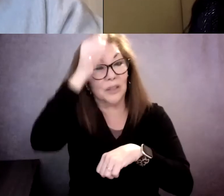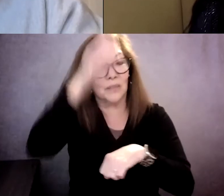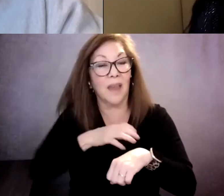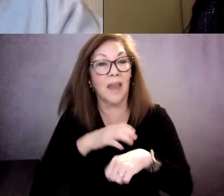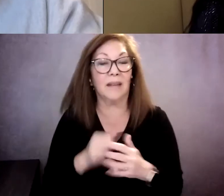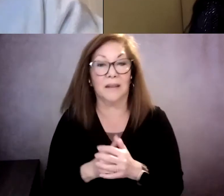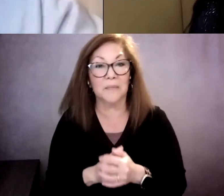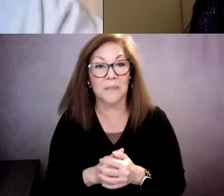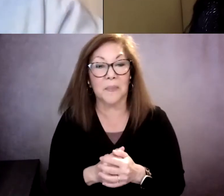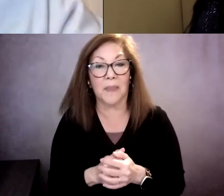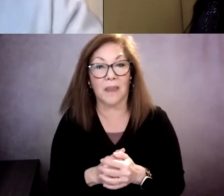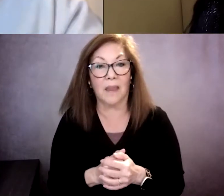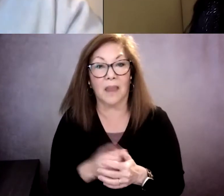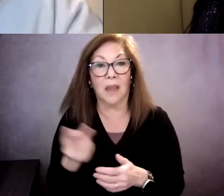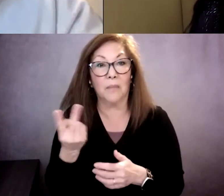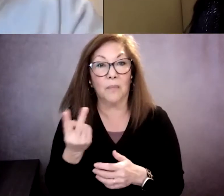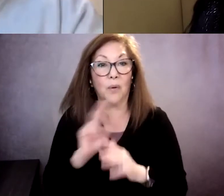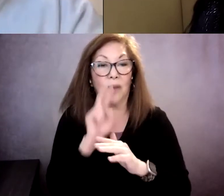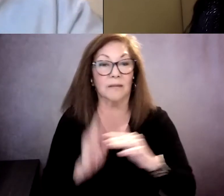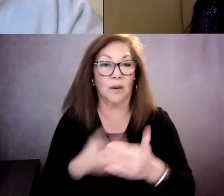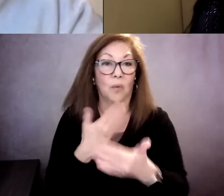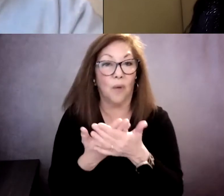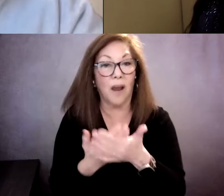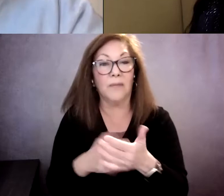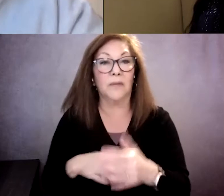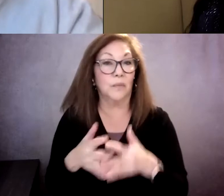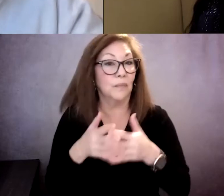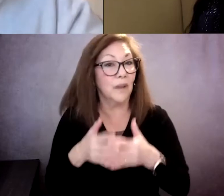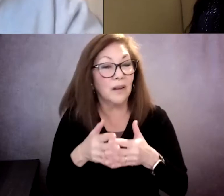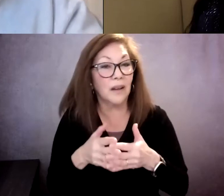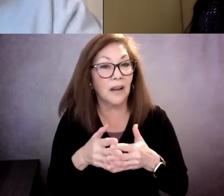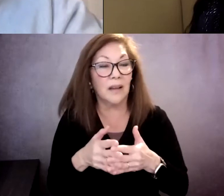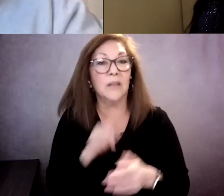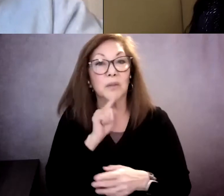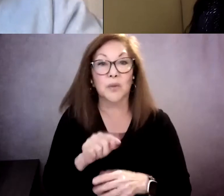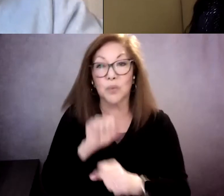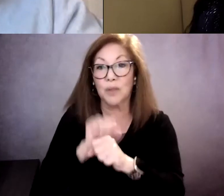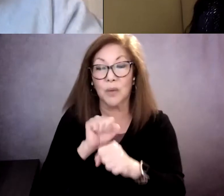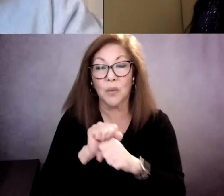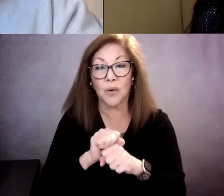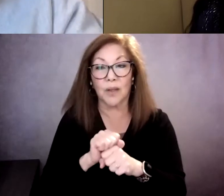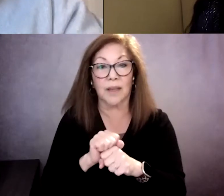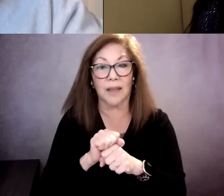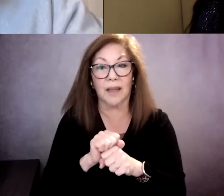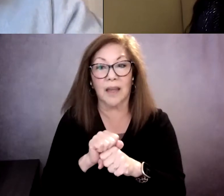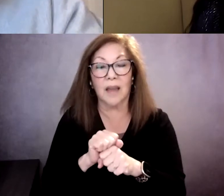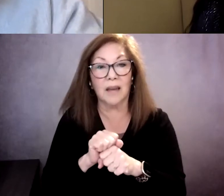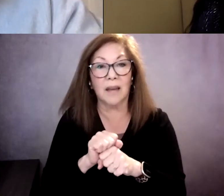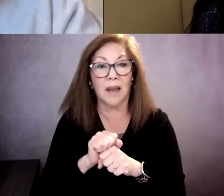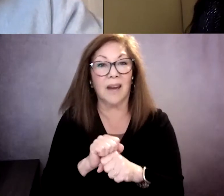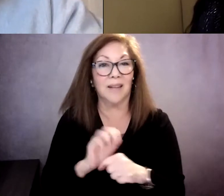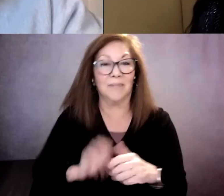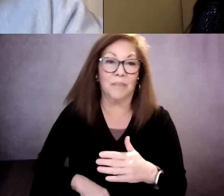and then they had come to America, and she was actually working in nursing and at an abortion